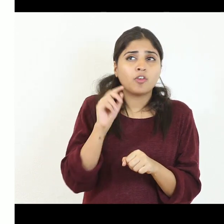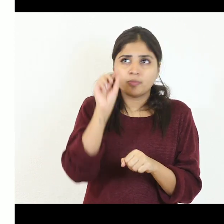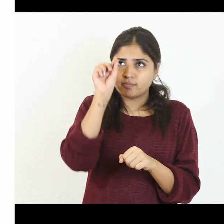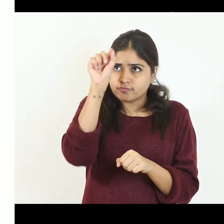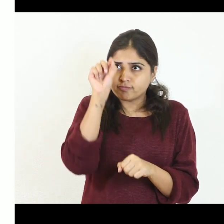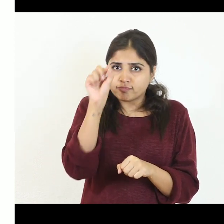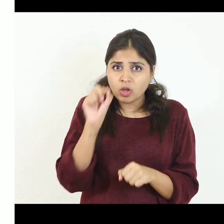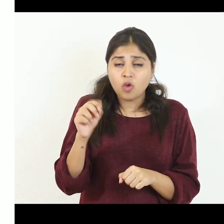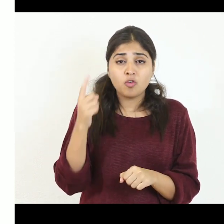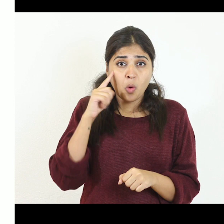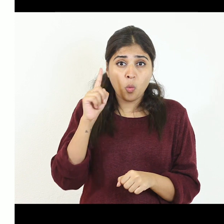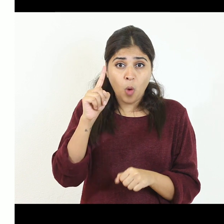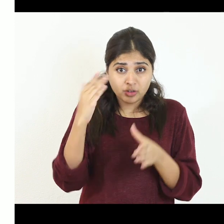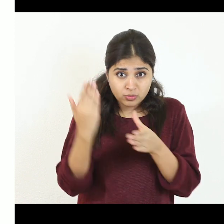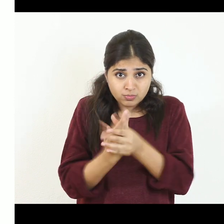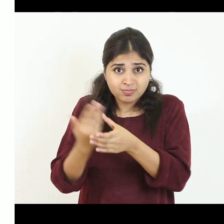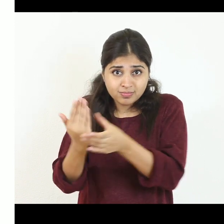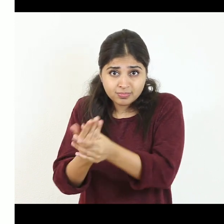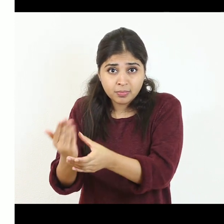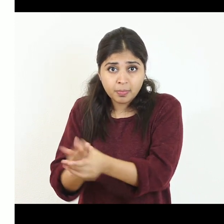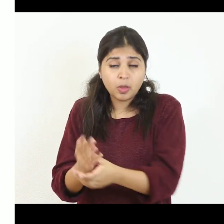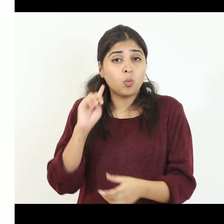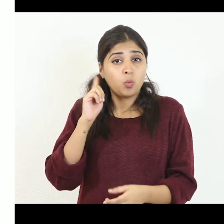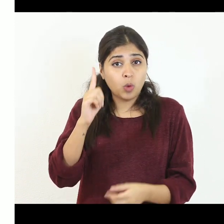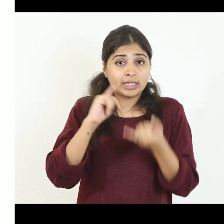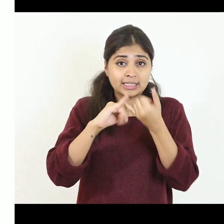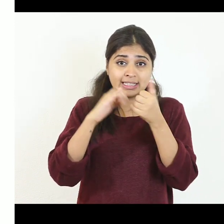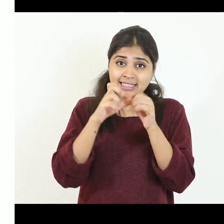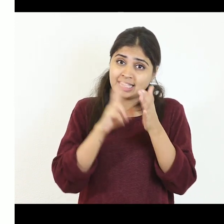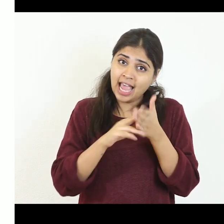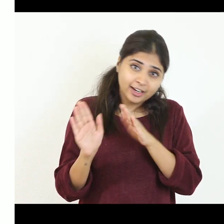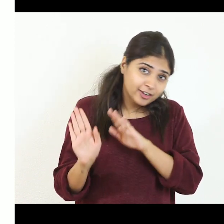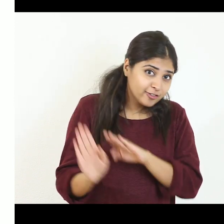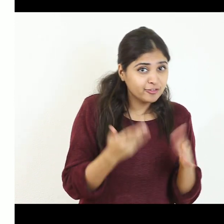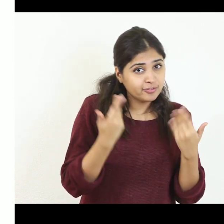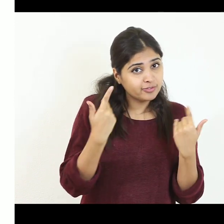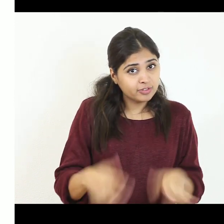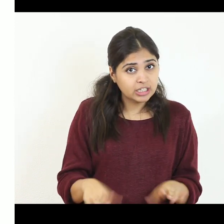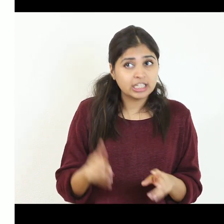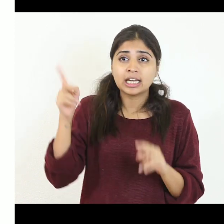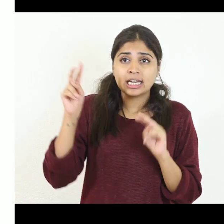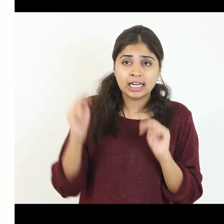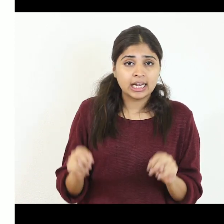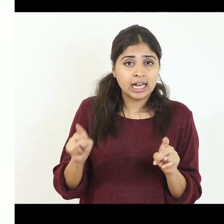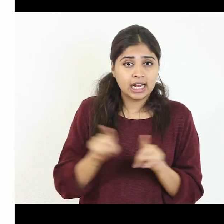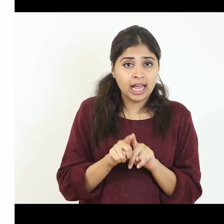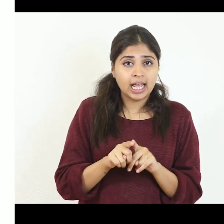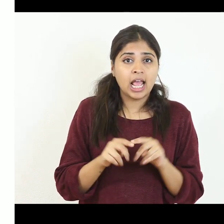title, name, address, reference number, date, etc.